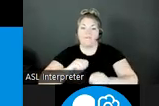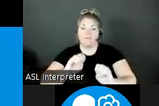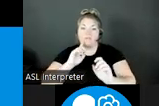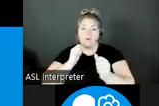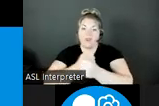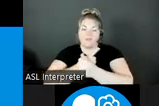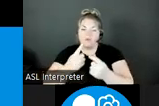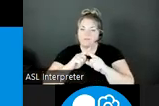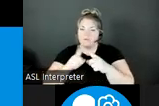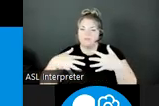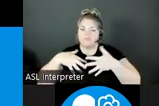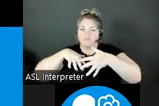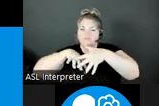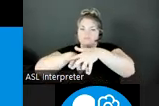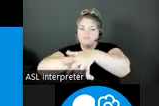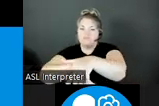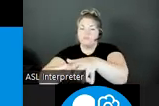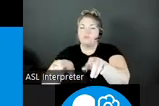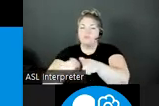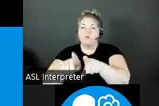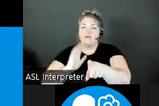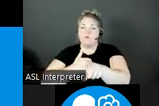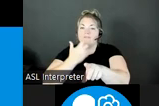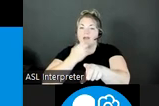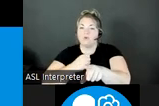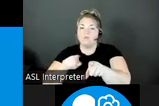also staying true to our values as the BHA.